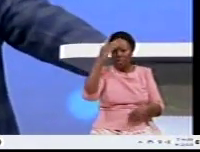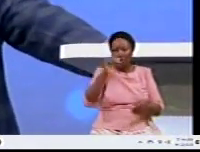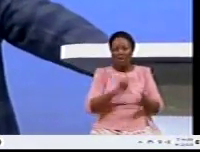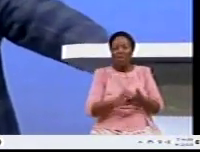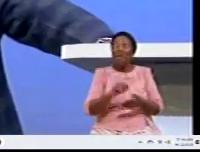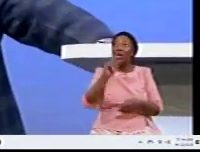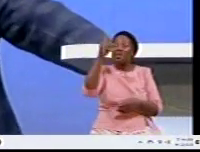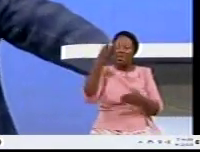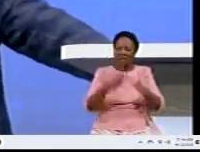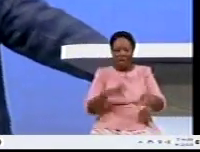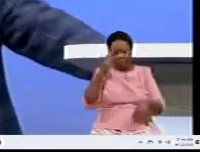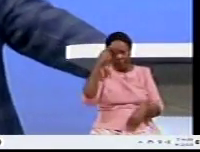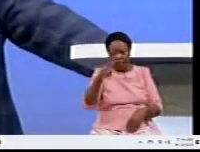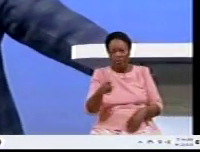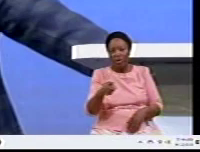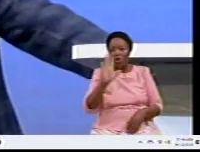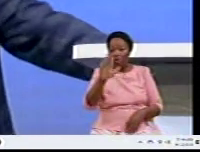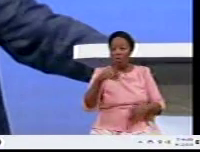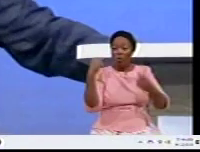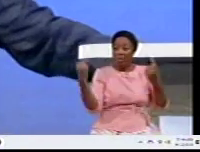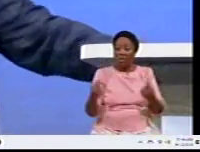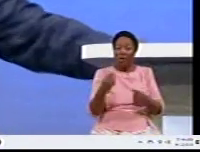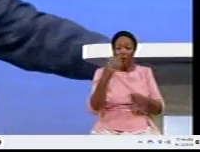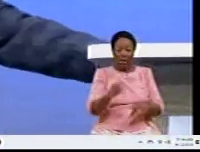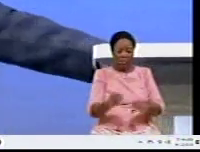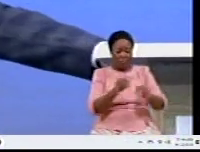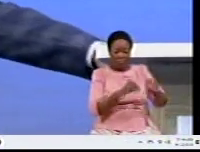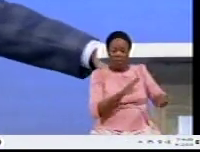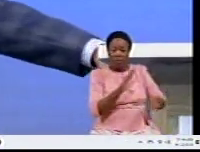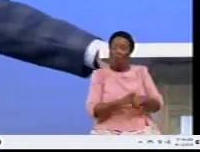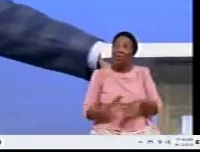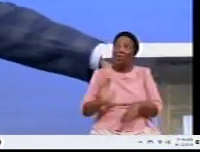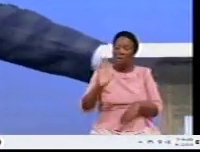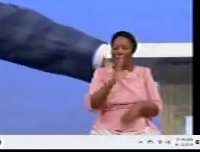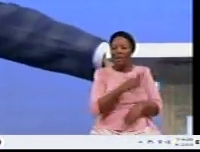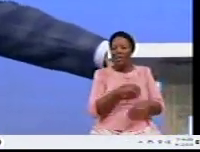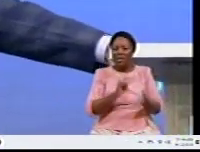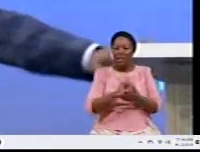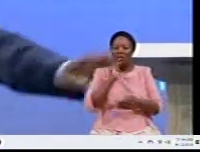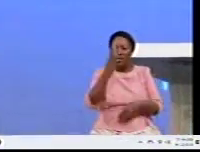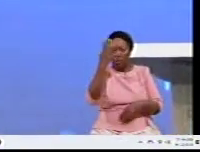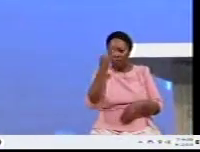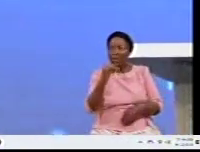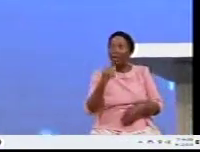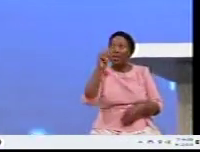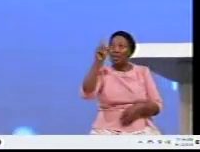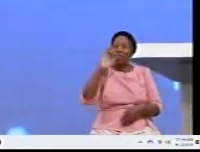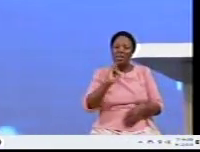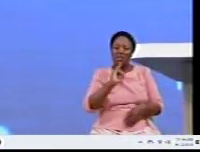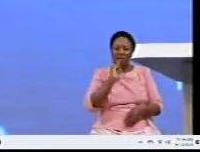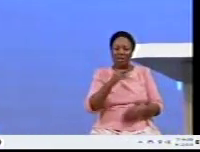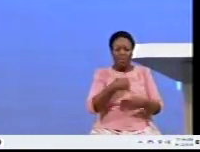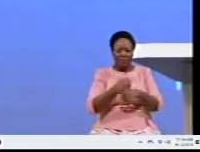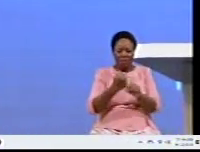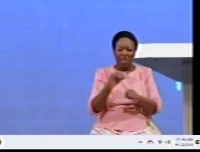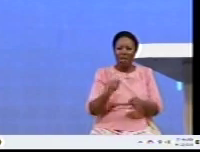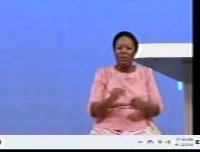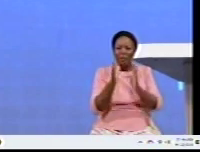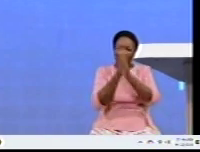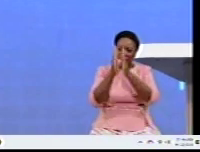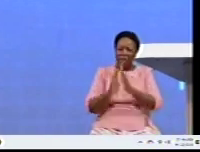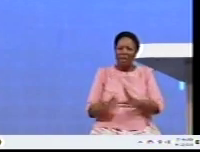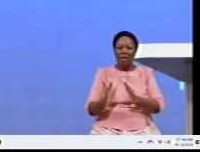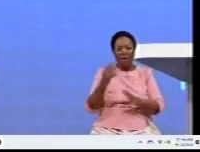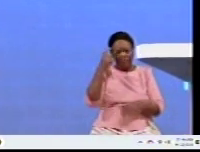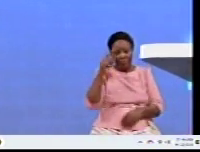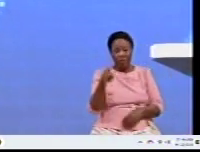you, your sins were laid on him. That's why he's making intercession for